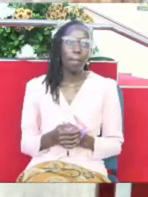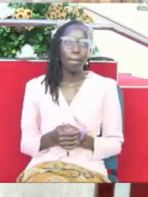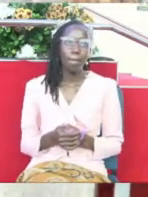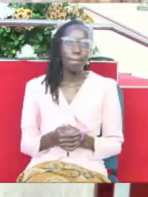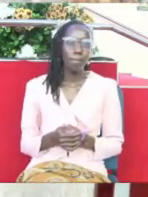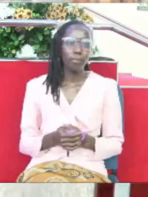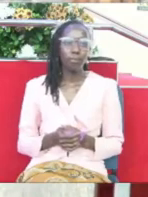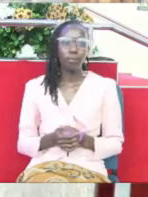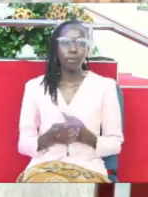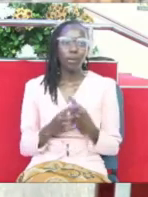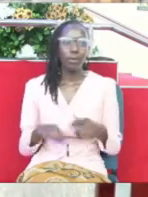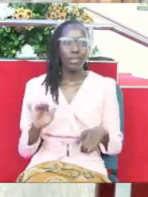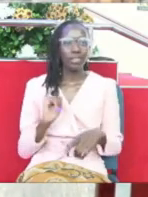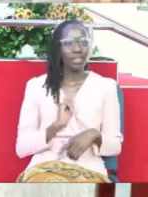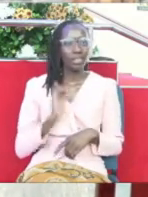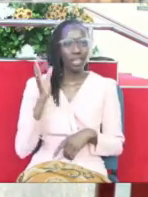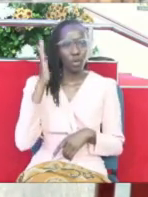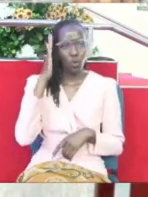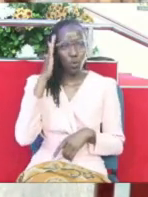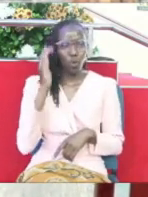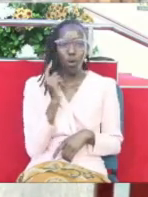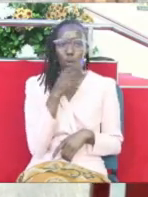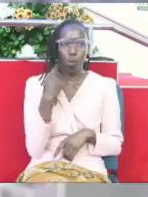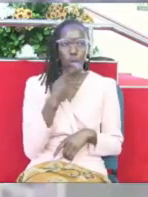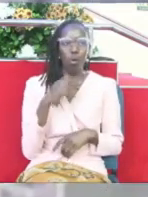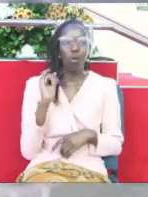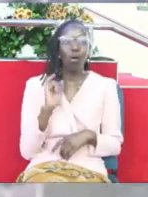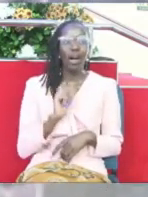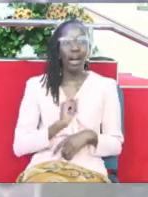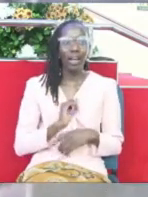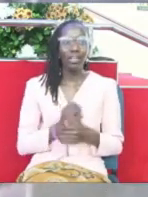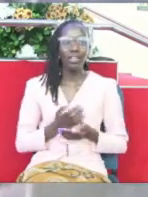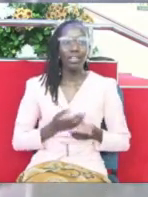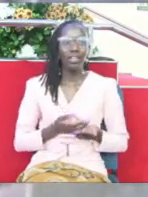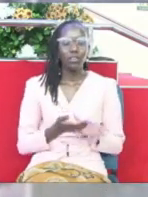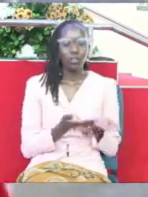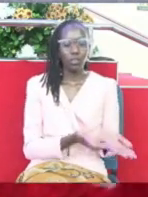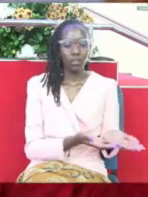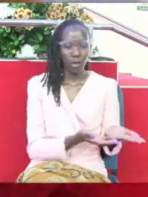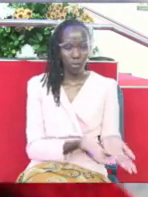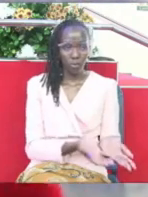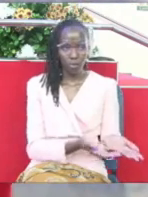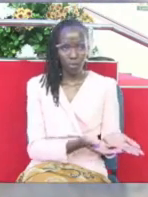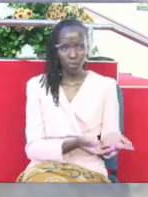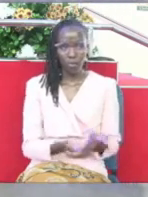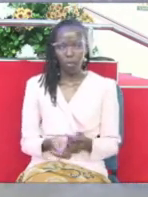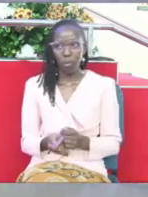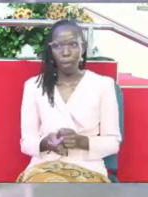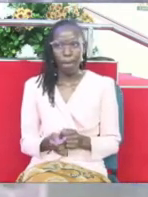believed. Namjua yule ambaye nimemwamini. And I am persuaded. Na nimeshawishika. That he is